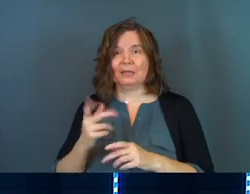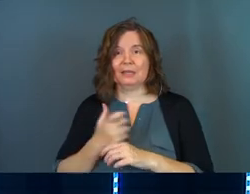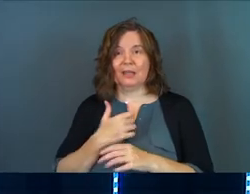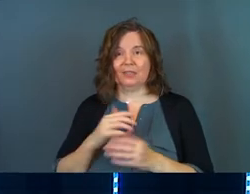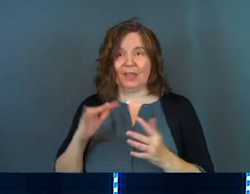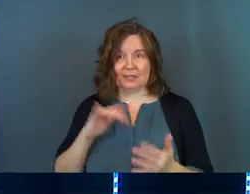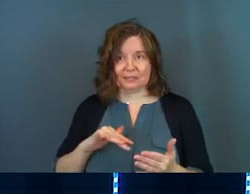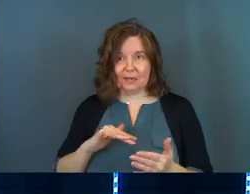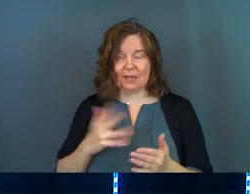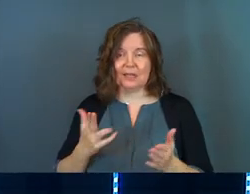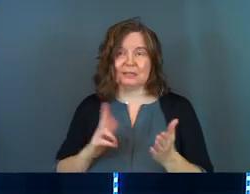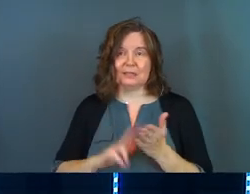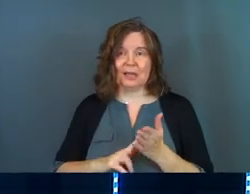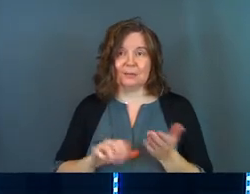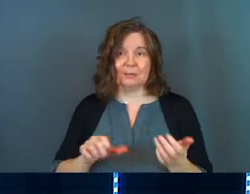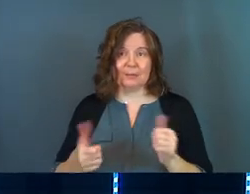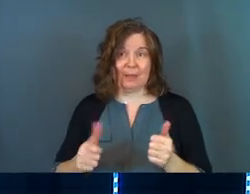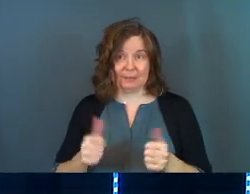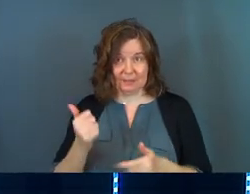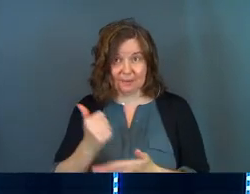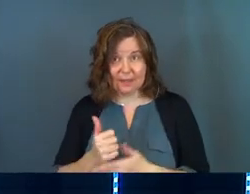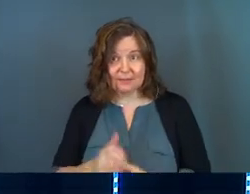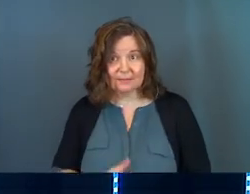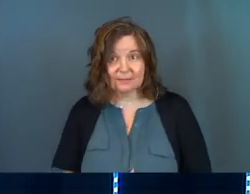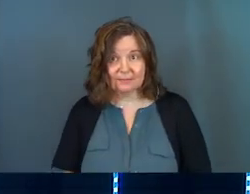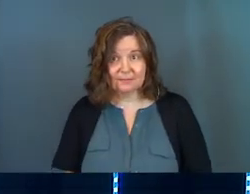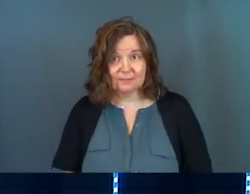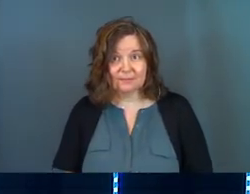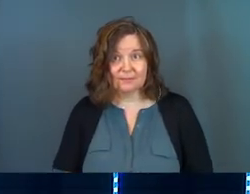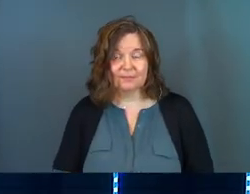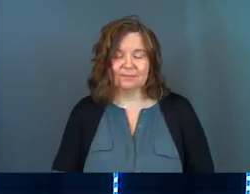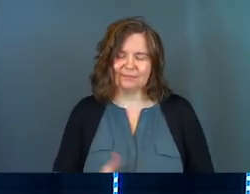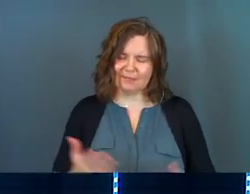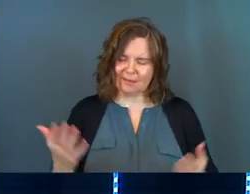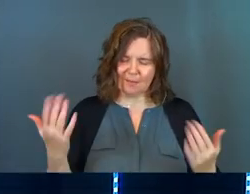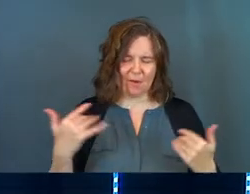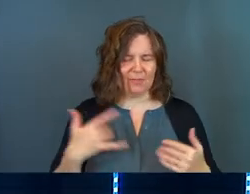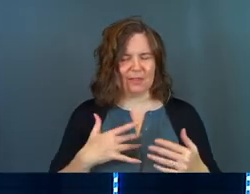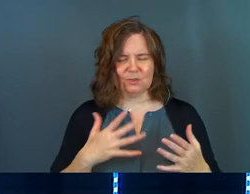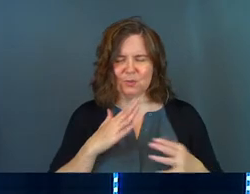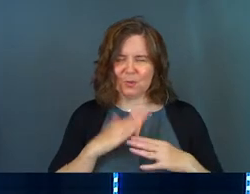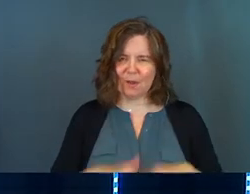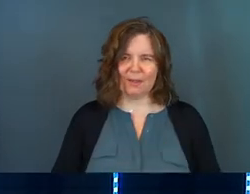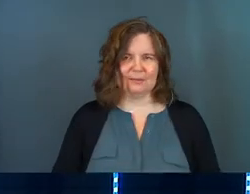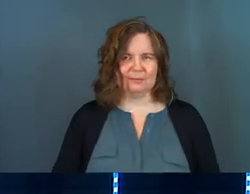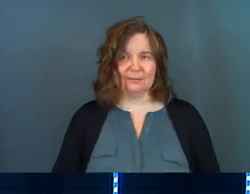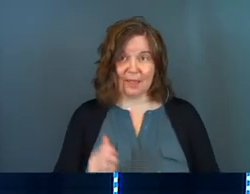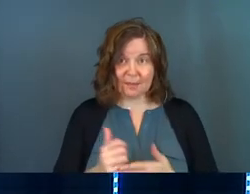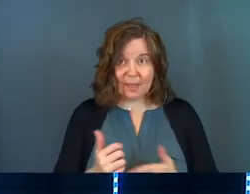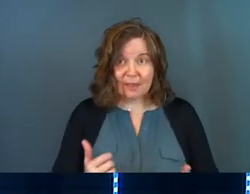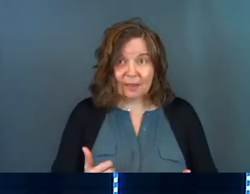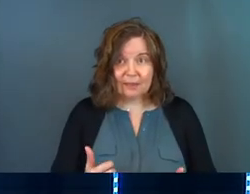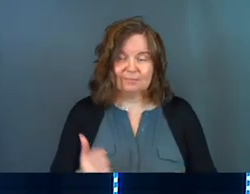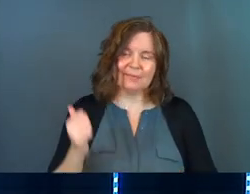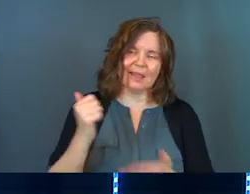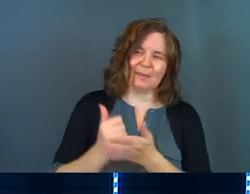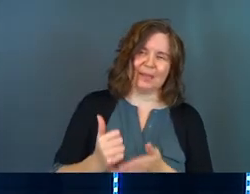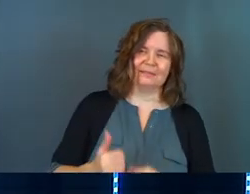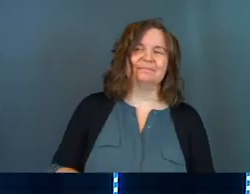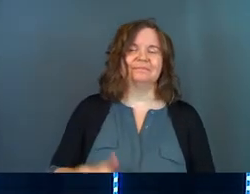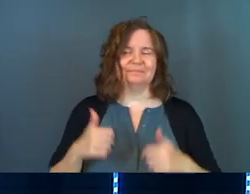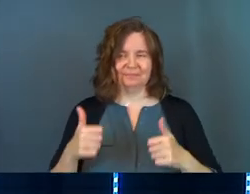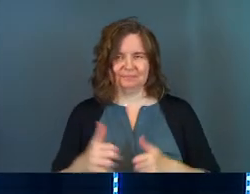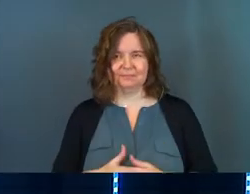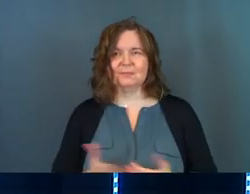get that study, and sign up to be baptized. Amen? Come on, that's way too quiet. Amen? Amen.